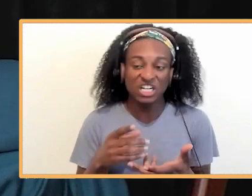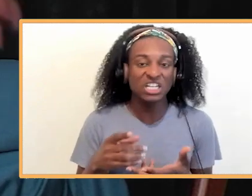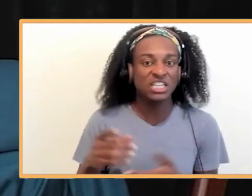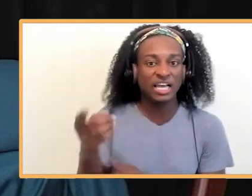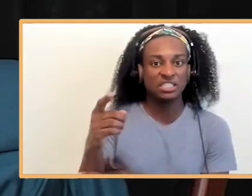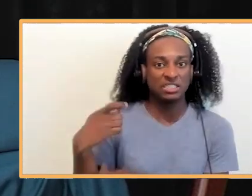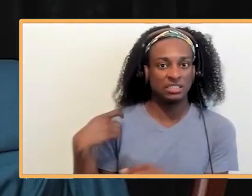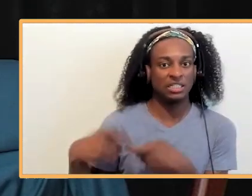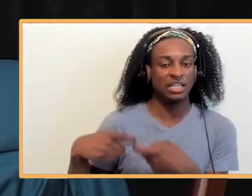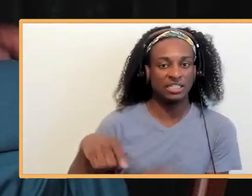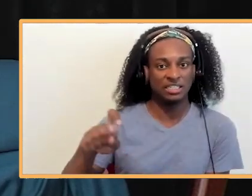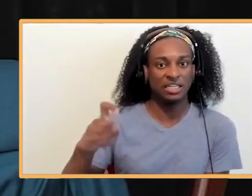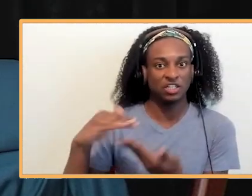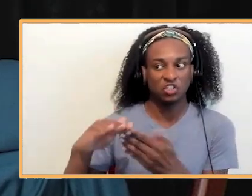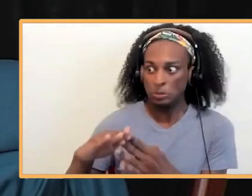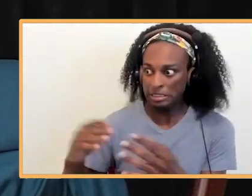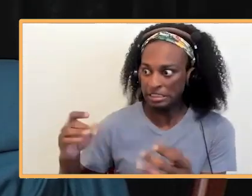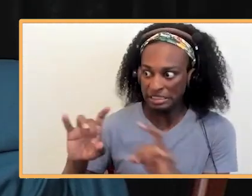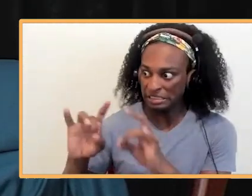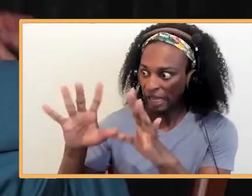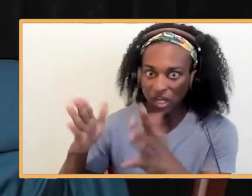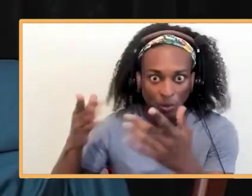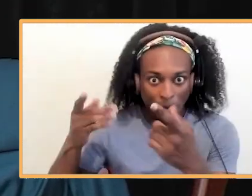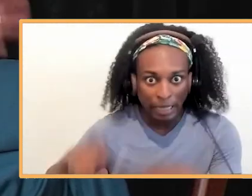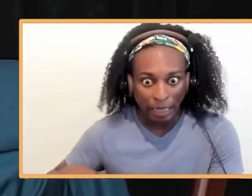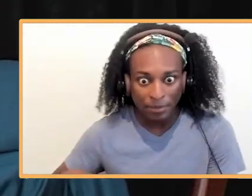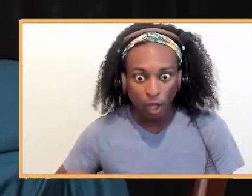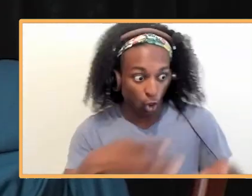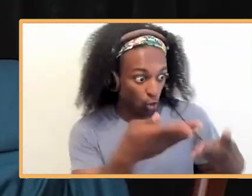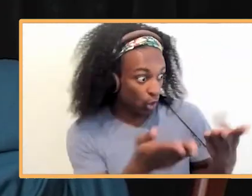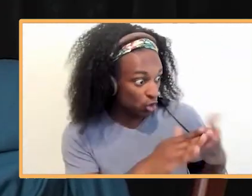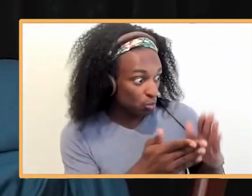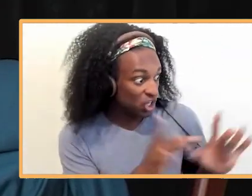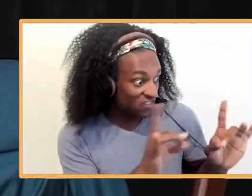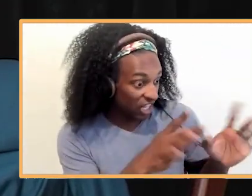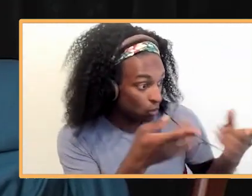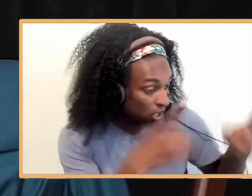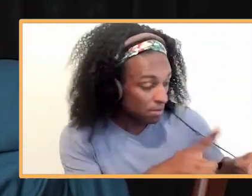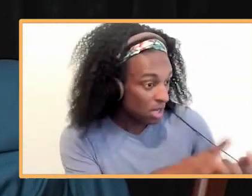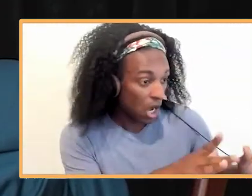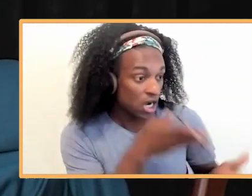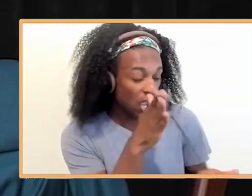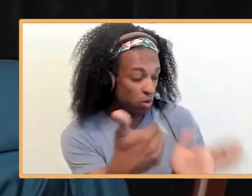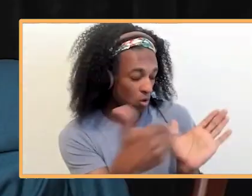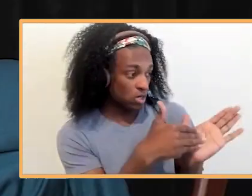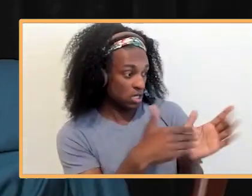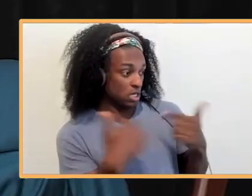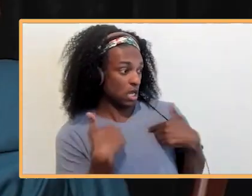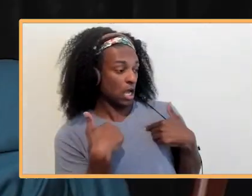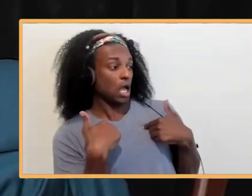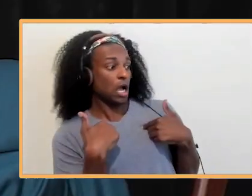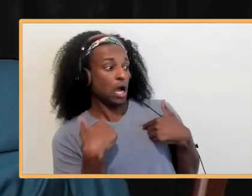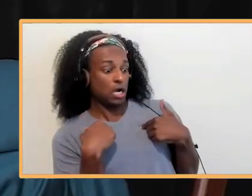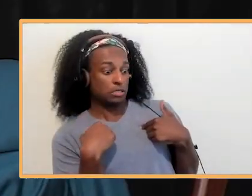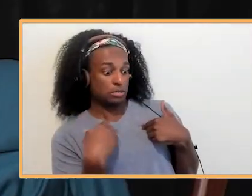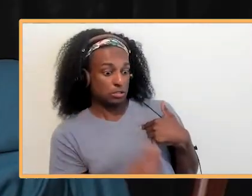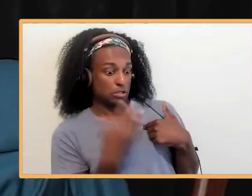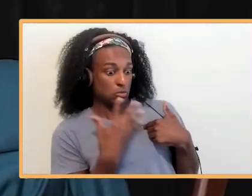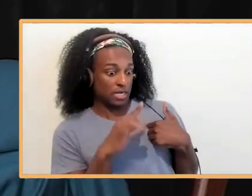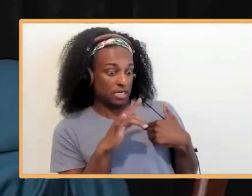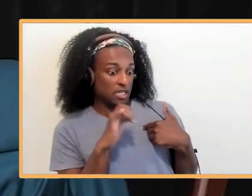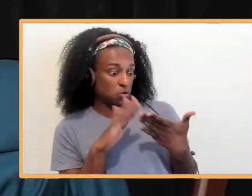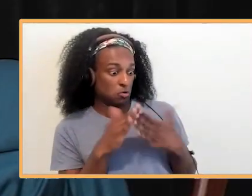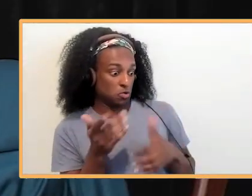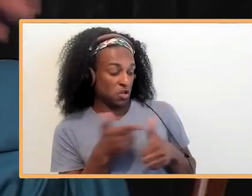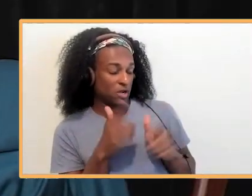to come up. That violence from the queer community is going to come up. And they'll turn on us within the white liberal community